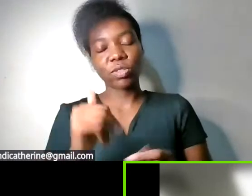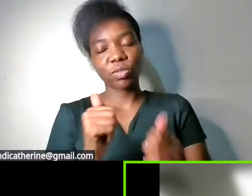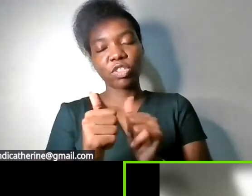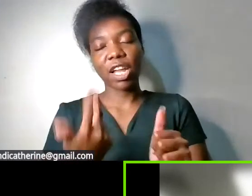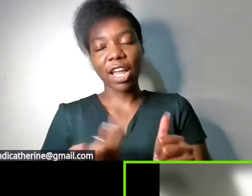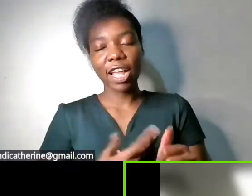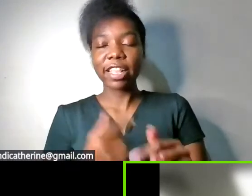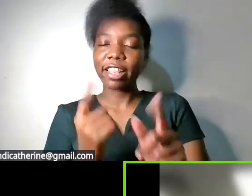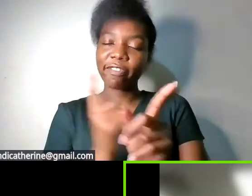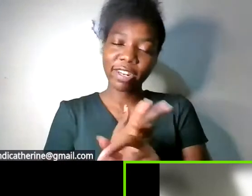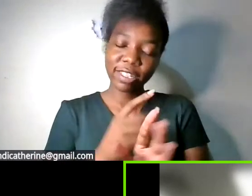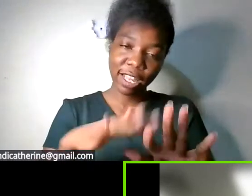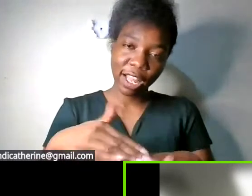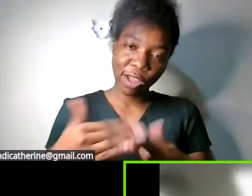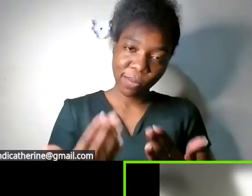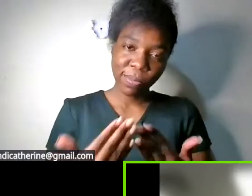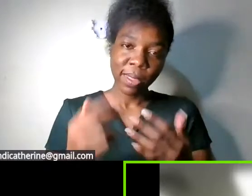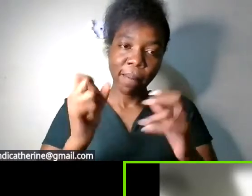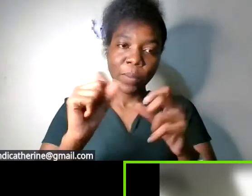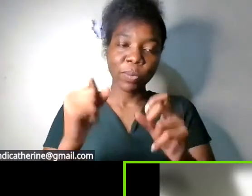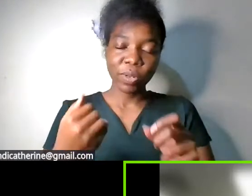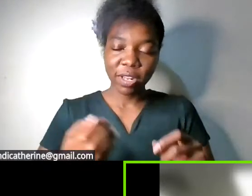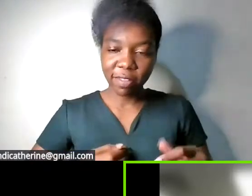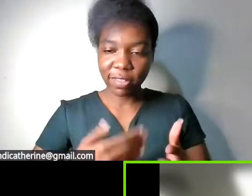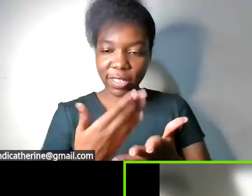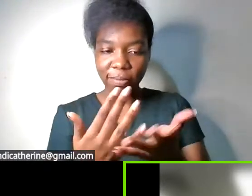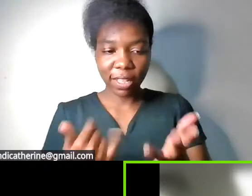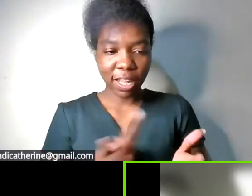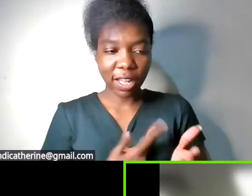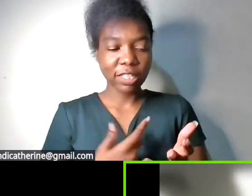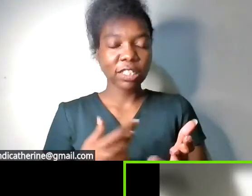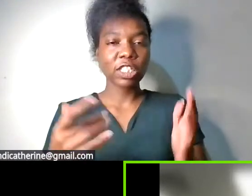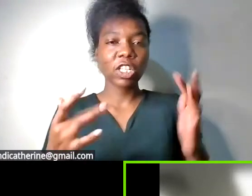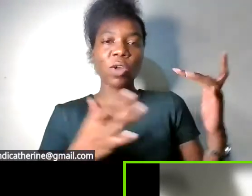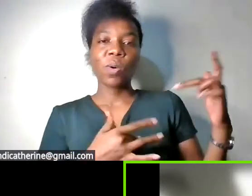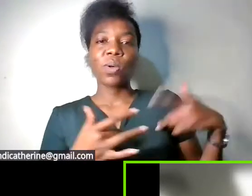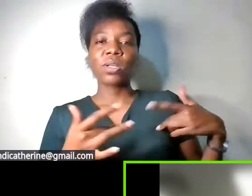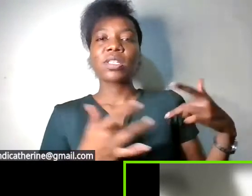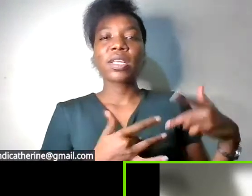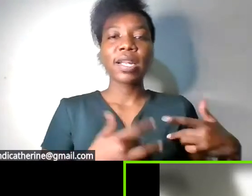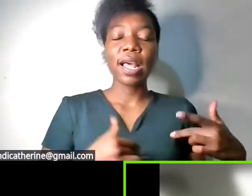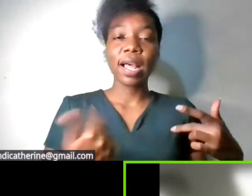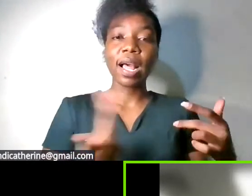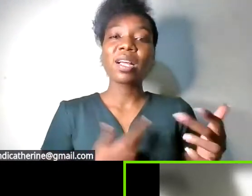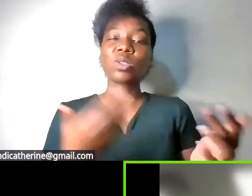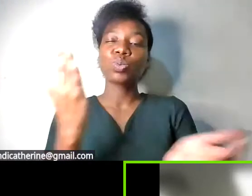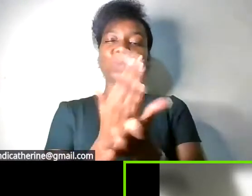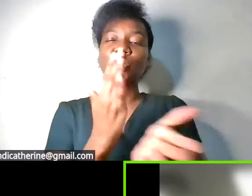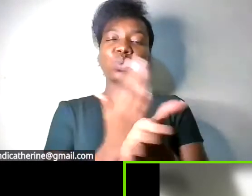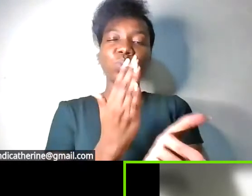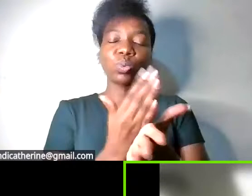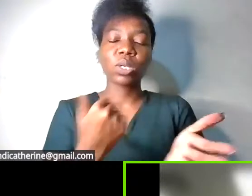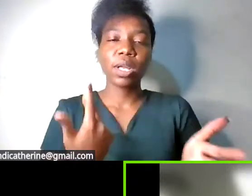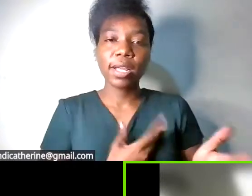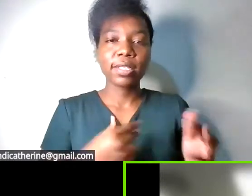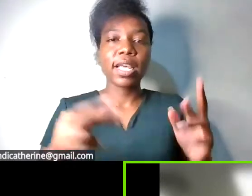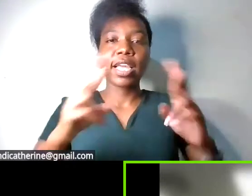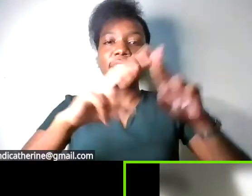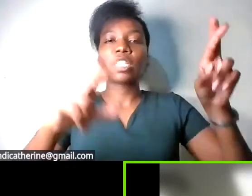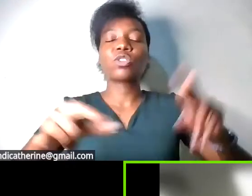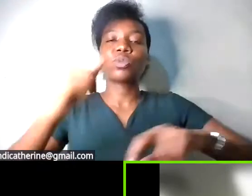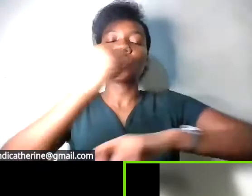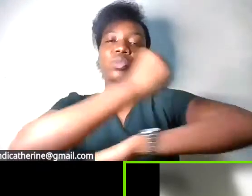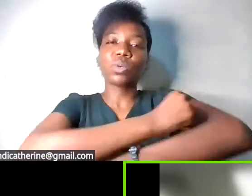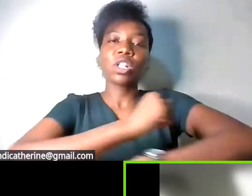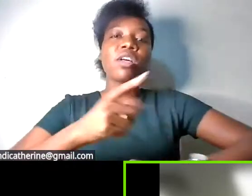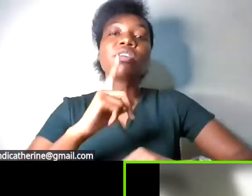that parents should consider is that we are truly, truly an international school. What I mean by this is we don't have the traditional